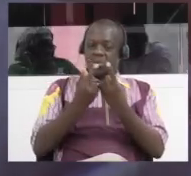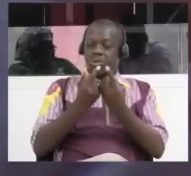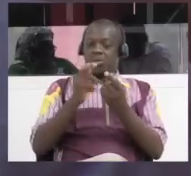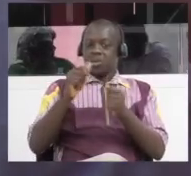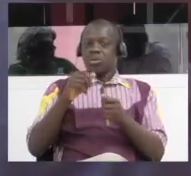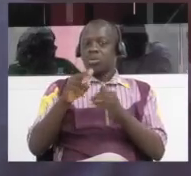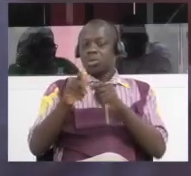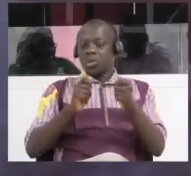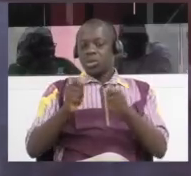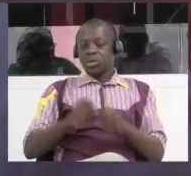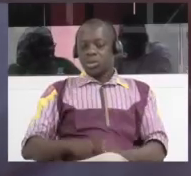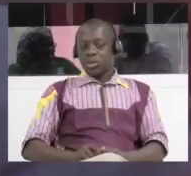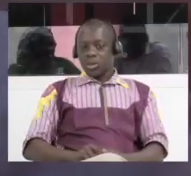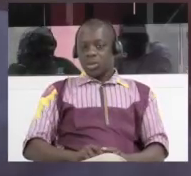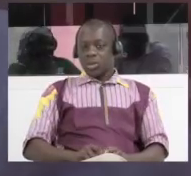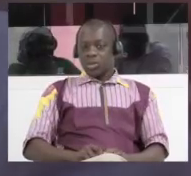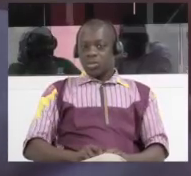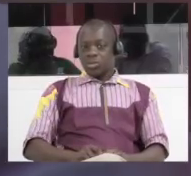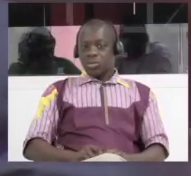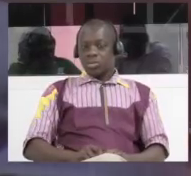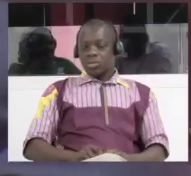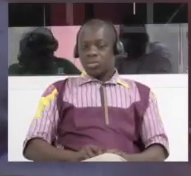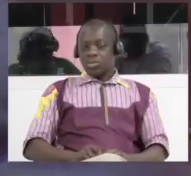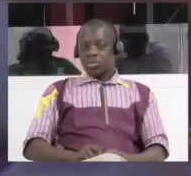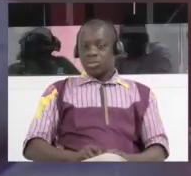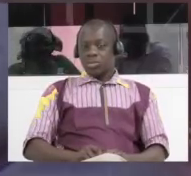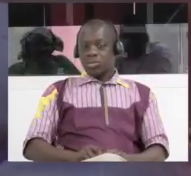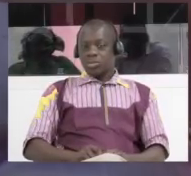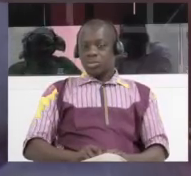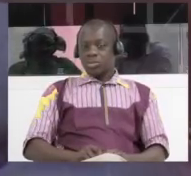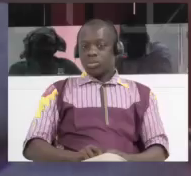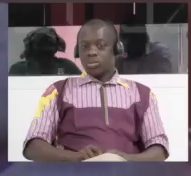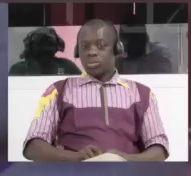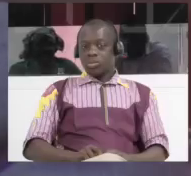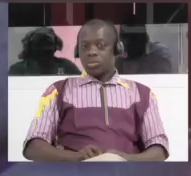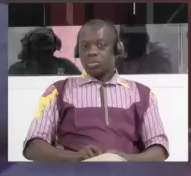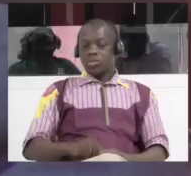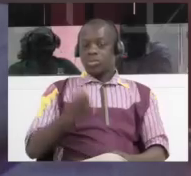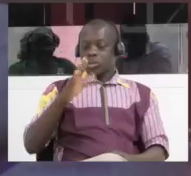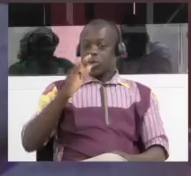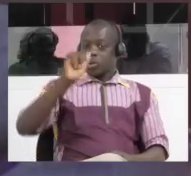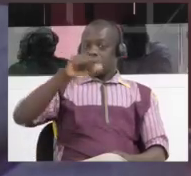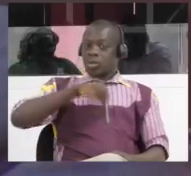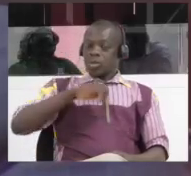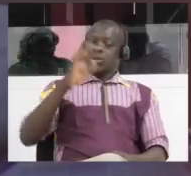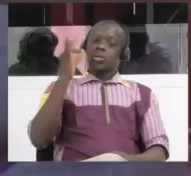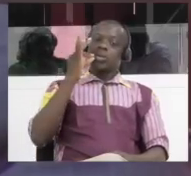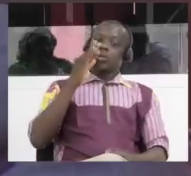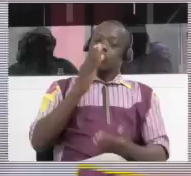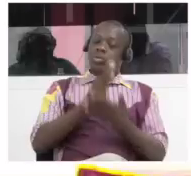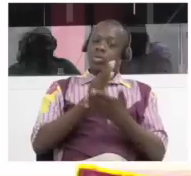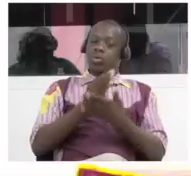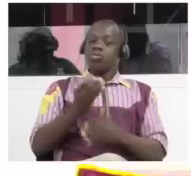As at 19, well, we have, from your answers, it appears that the food was barely